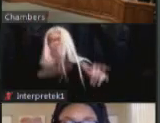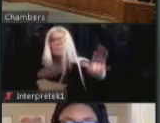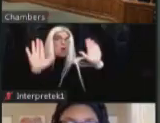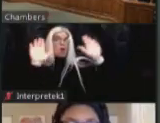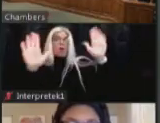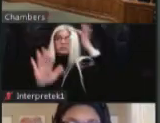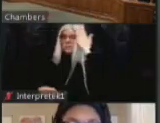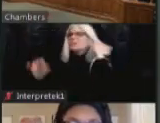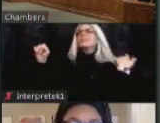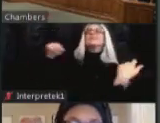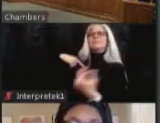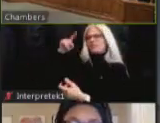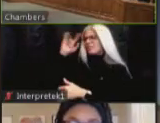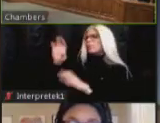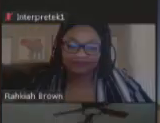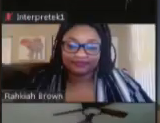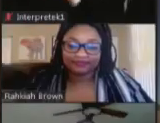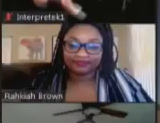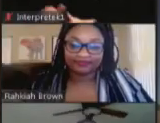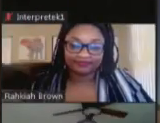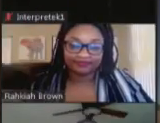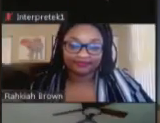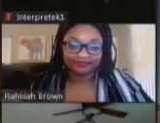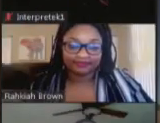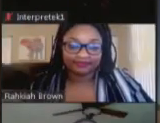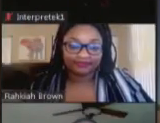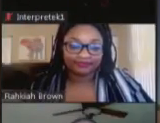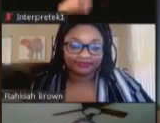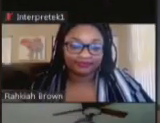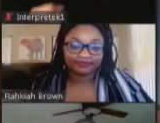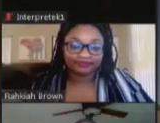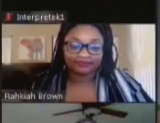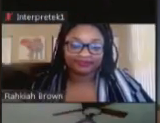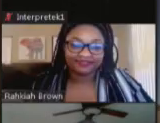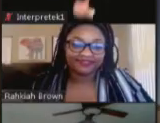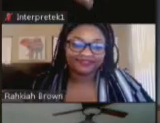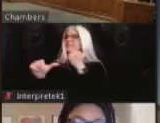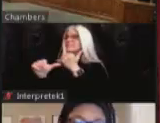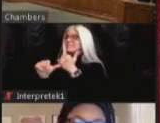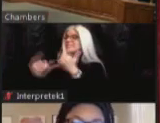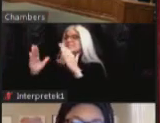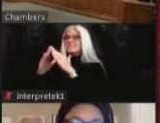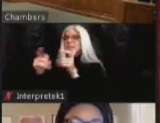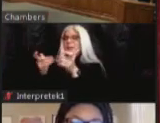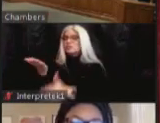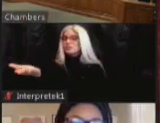you. All right, thank you. Assistant City Manager Bowie. Thank you. Hi,